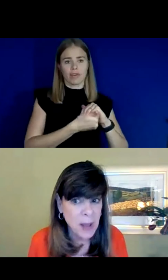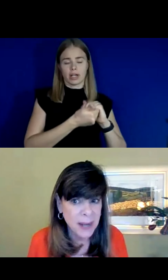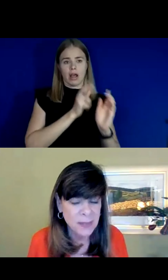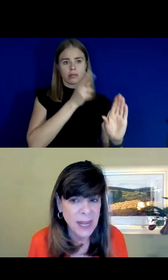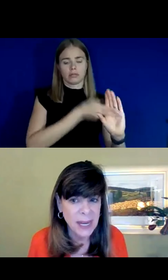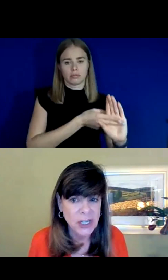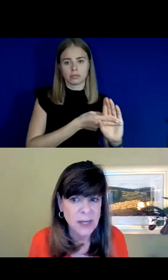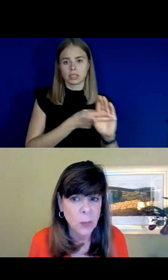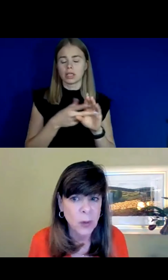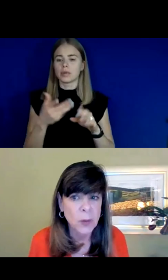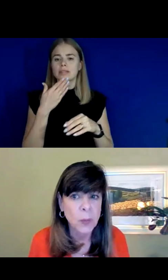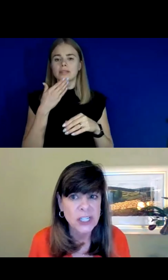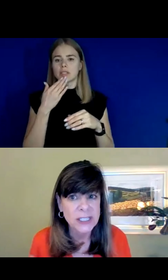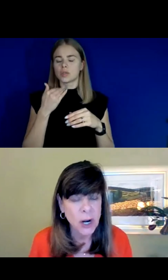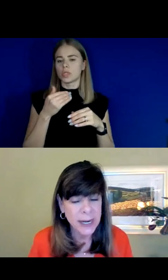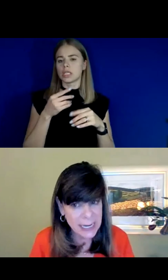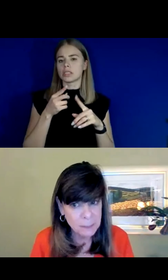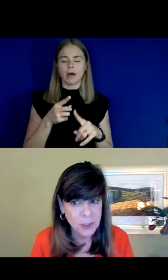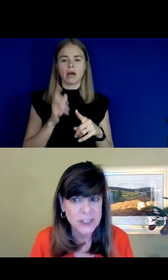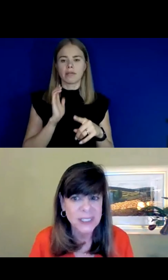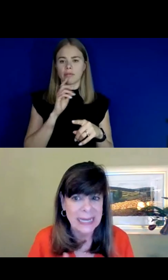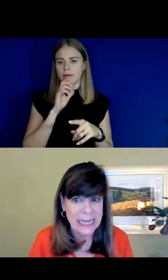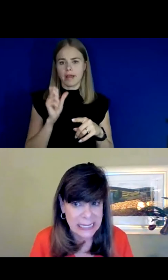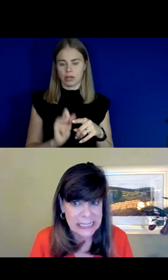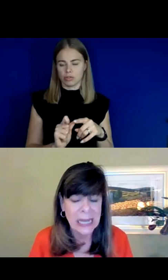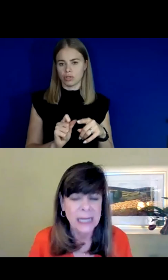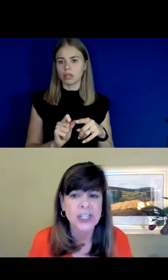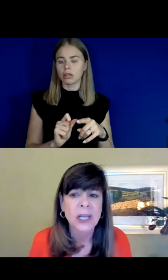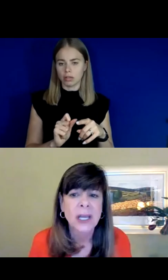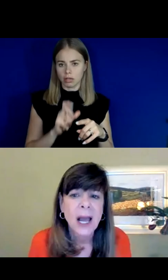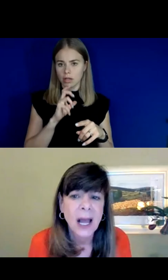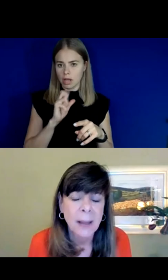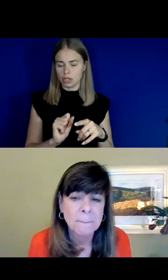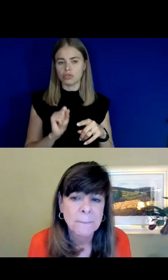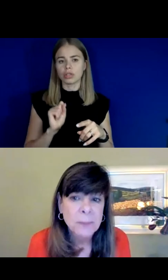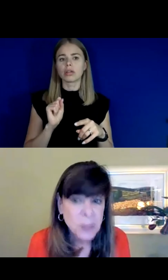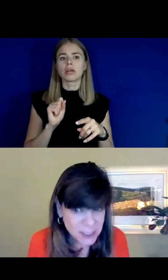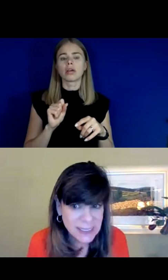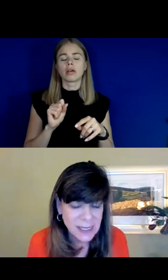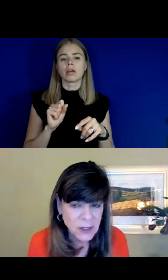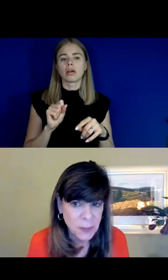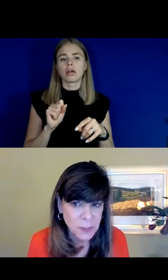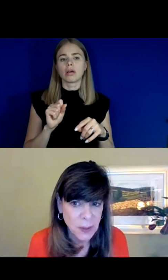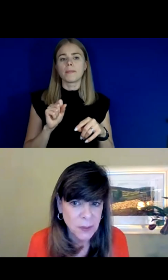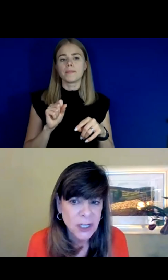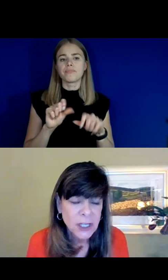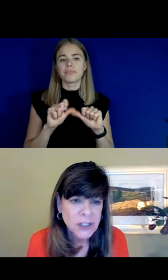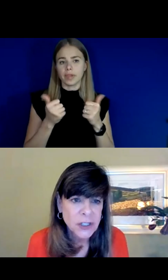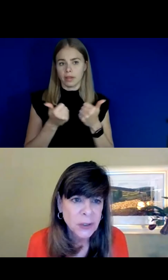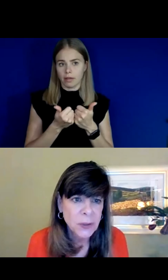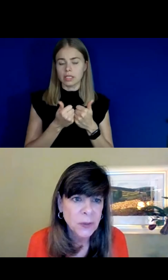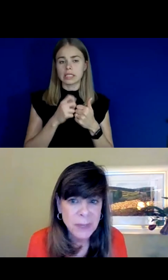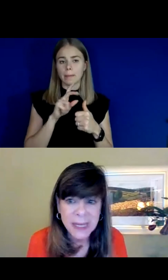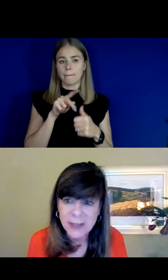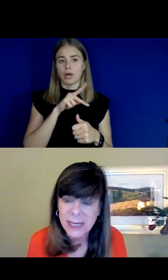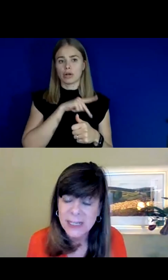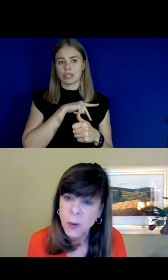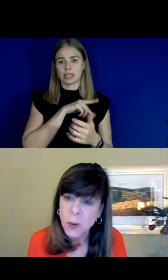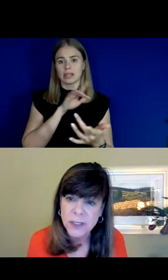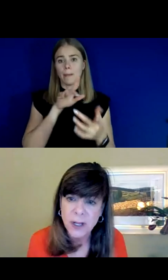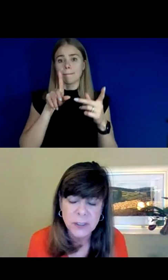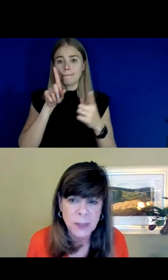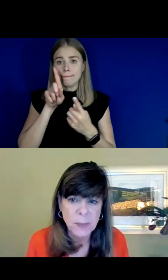sweet spot of the aging network, which is our in-person, in-touch, person-centered approach to meeting